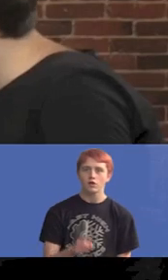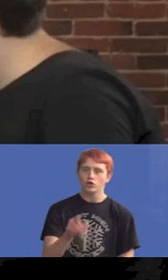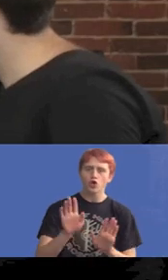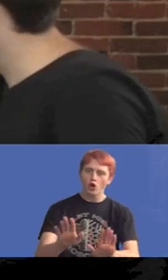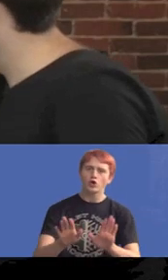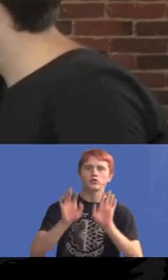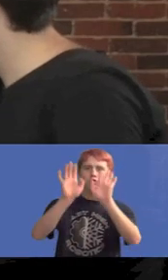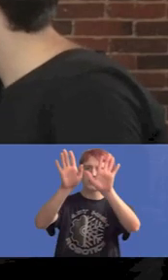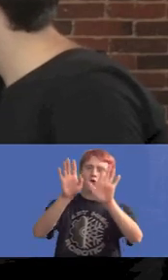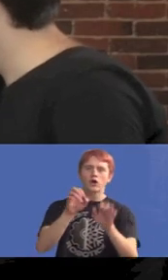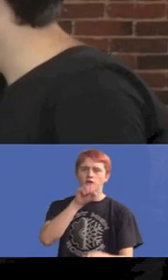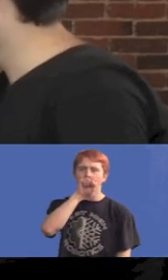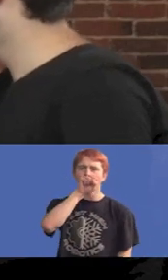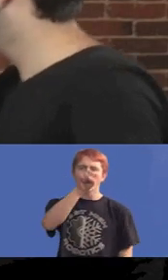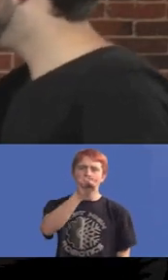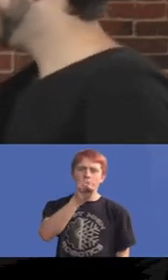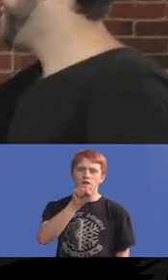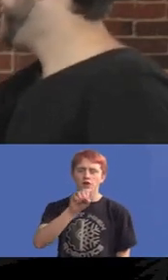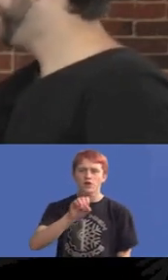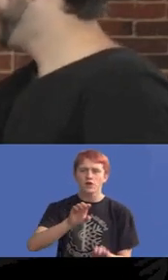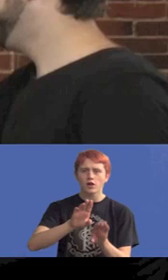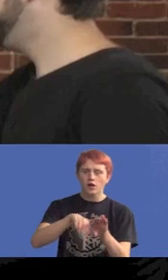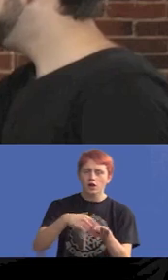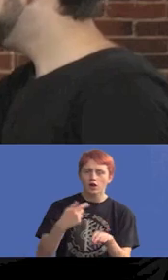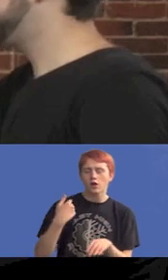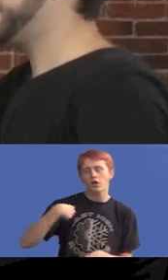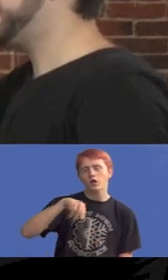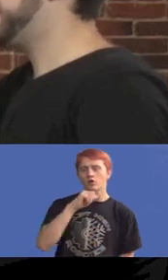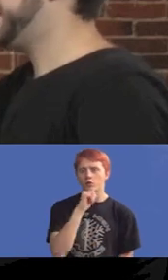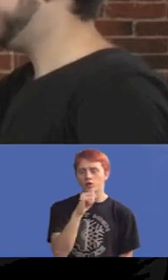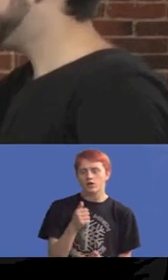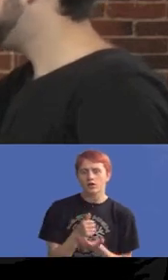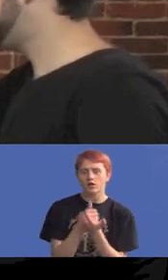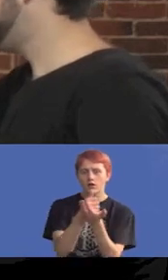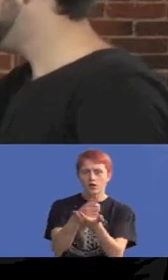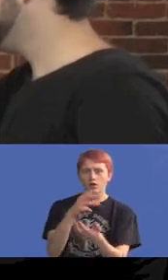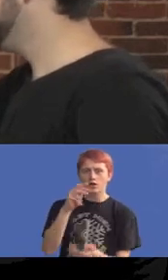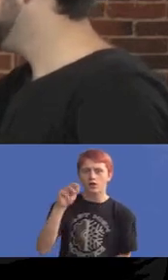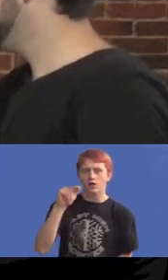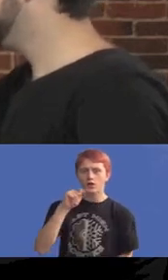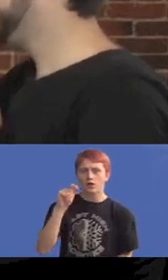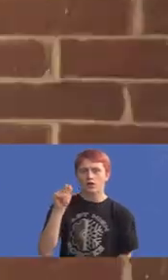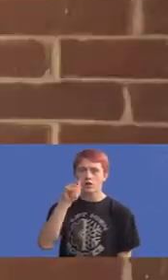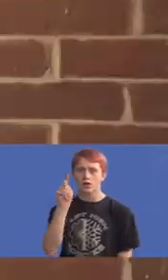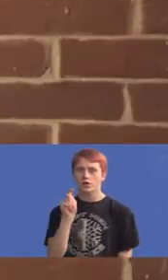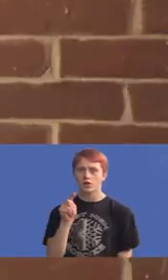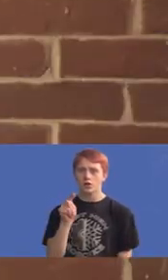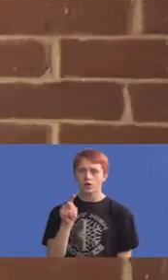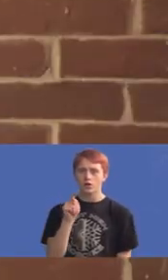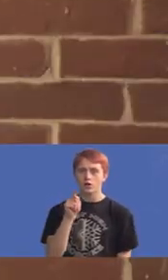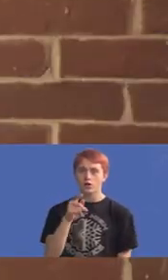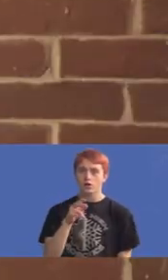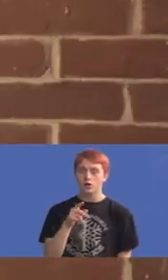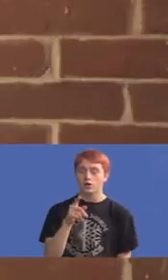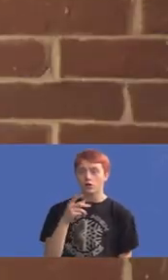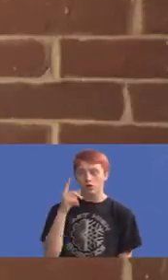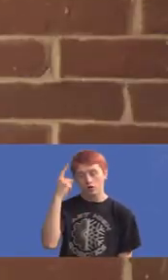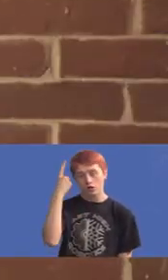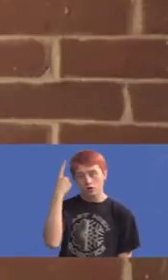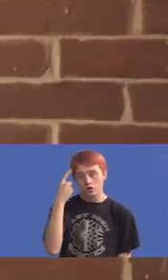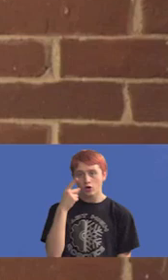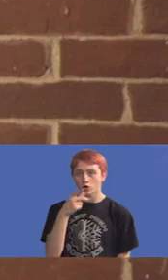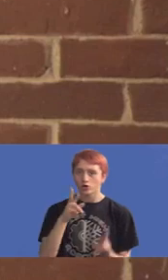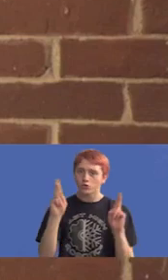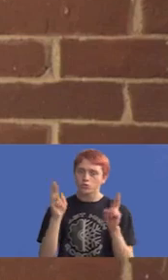That is so super awesome. And hands-on, I love it. Mm-hmm. See, how could we not be mentors? So Matt, what do you